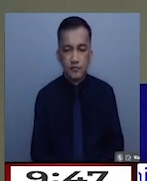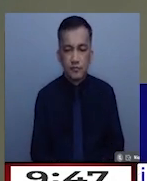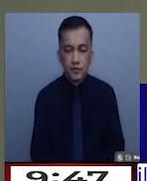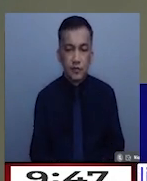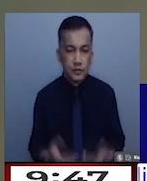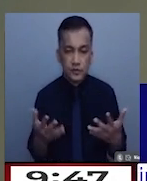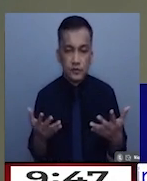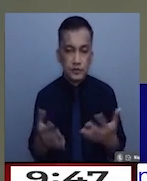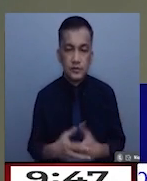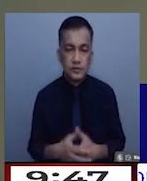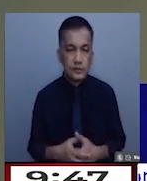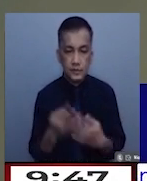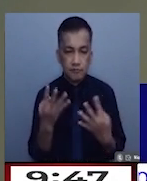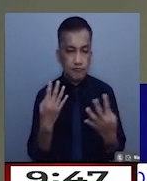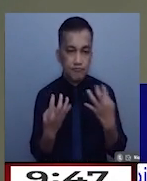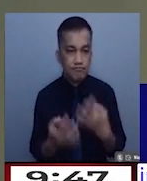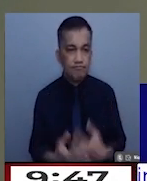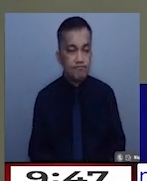no more questions,